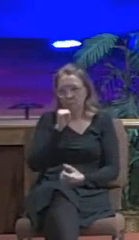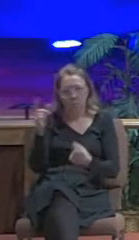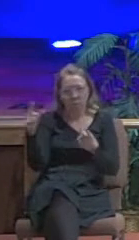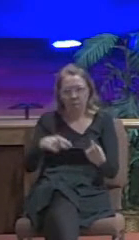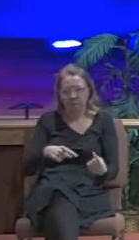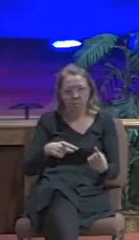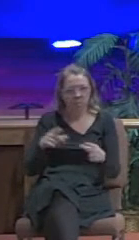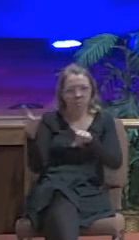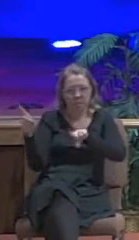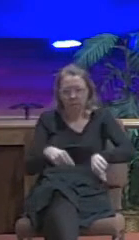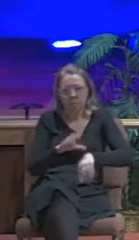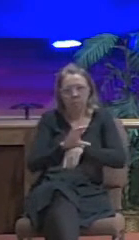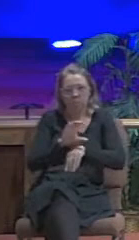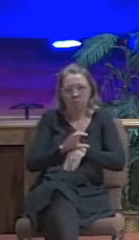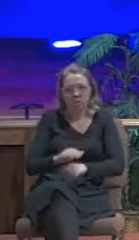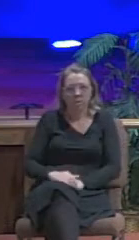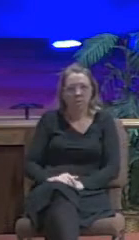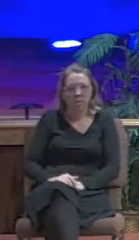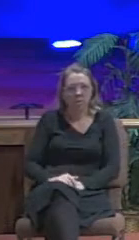Don't be shocked.